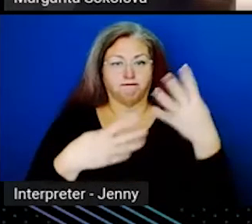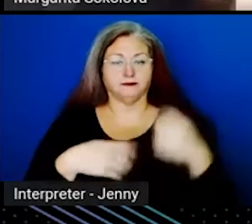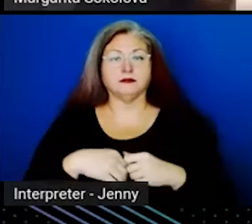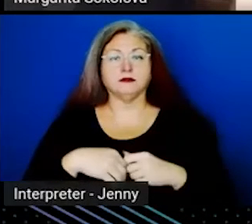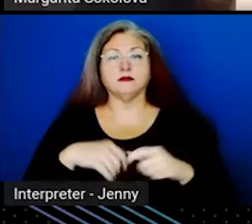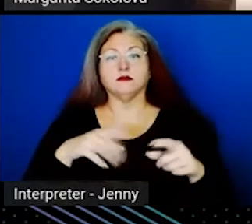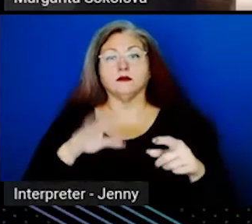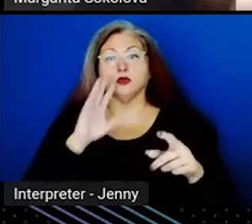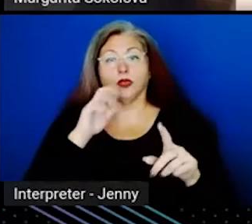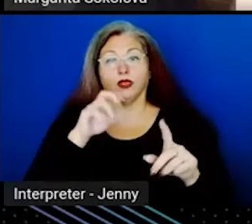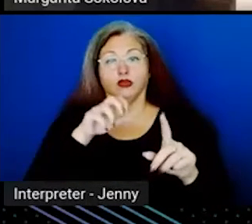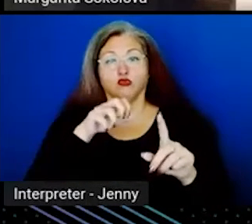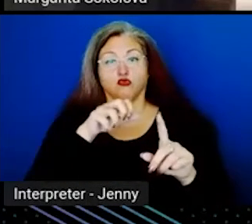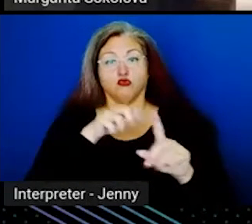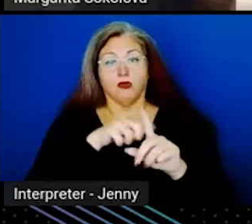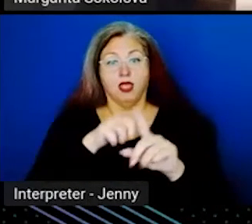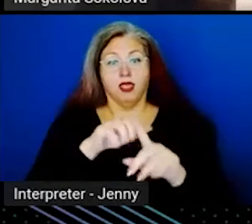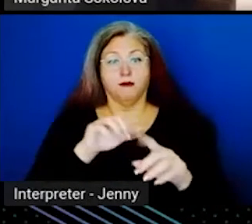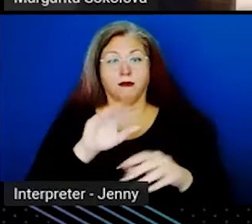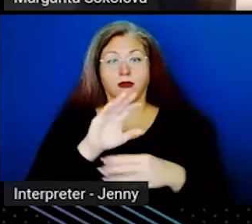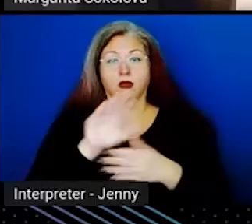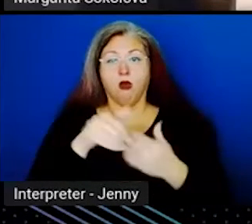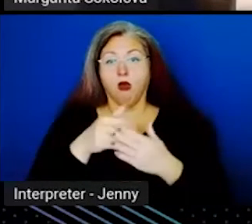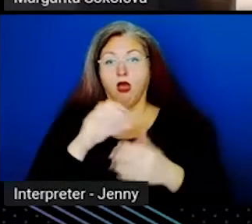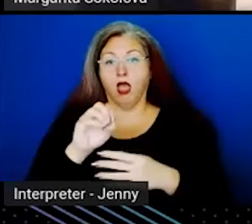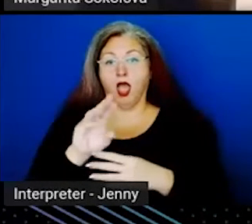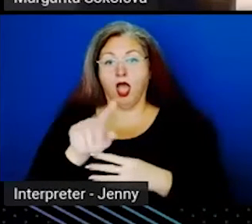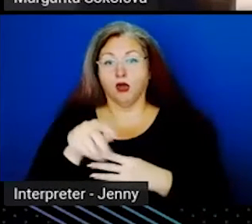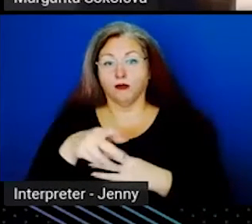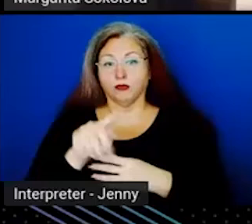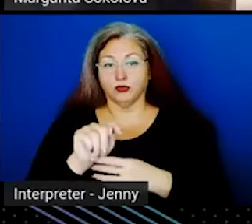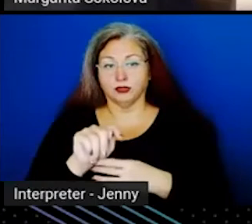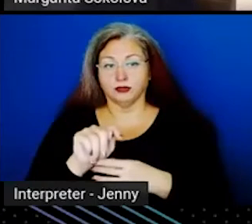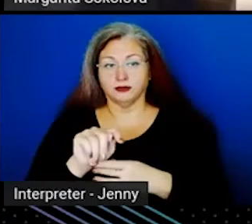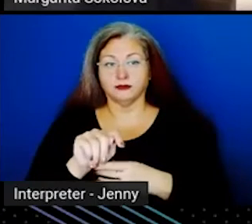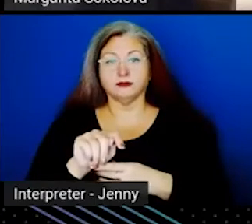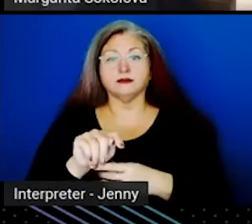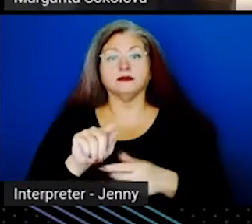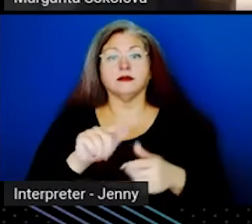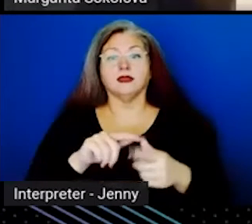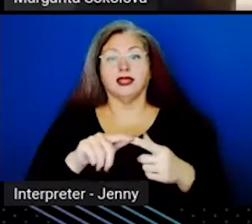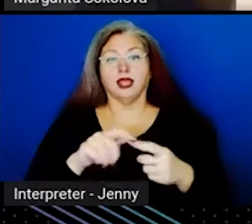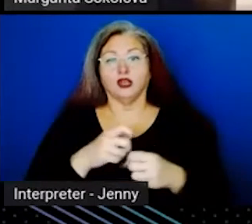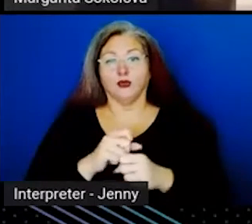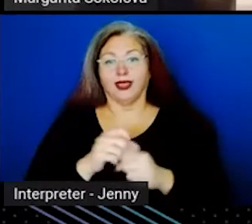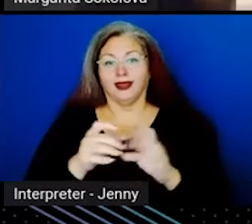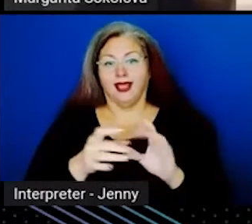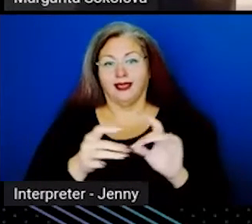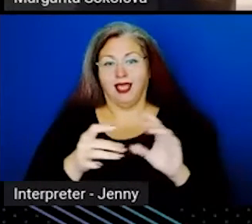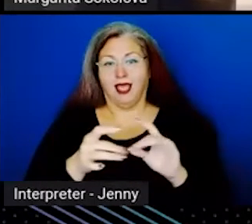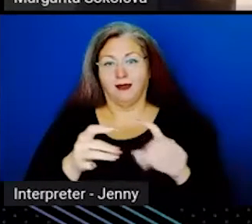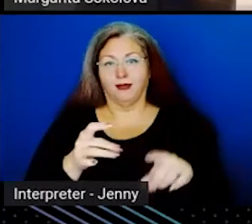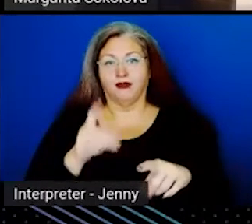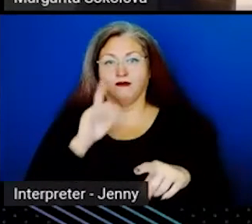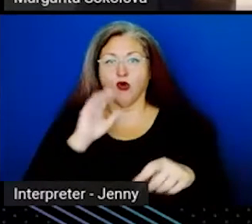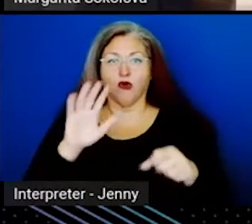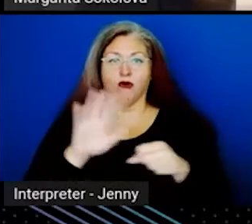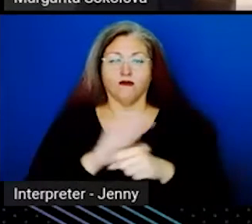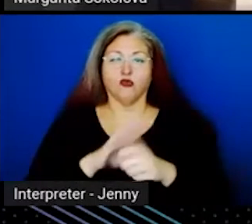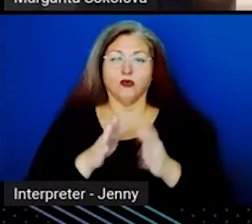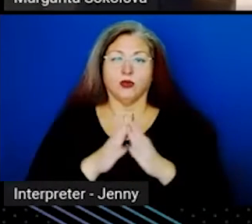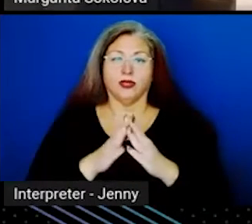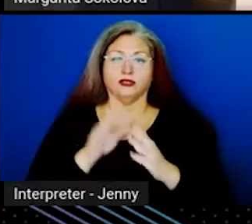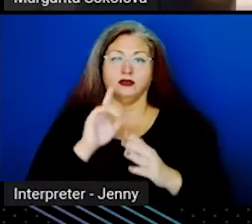It'll grab the outputs from my configuration, and then it'll create a comment on my pull request with their